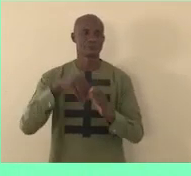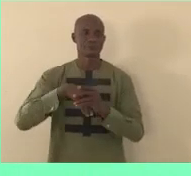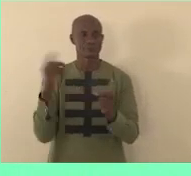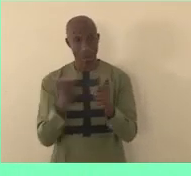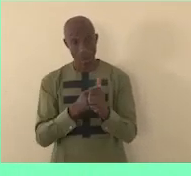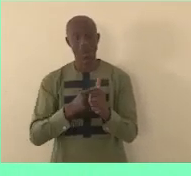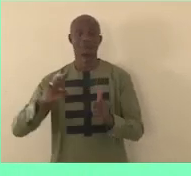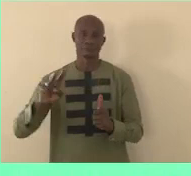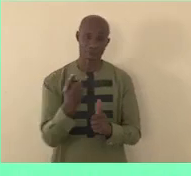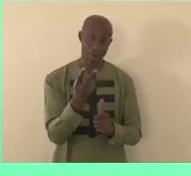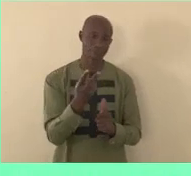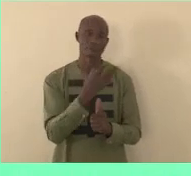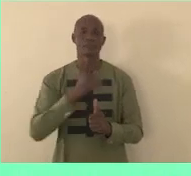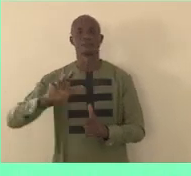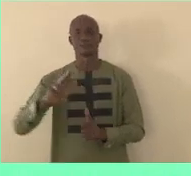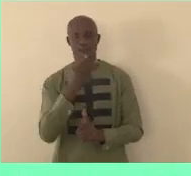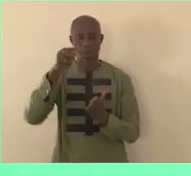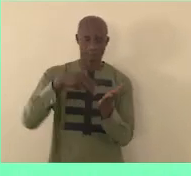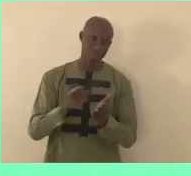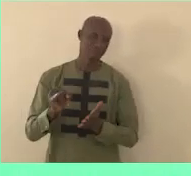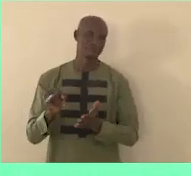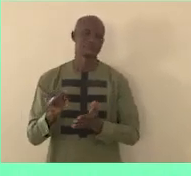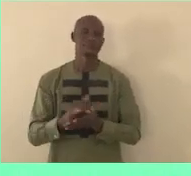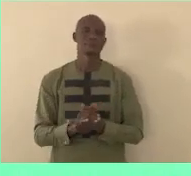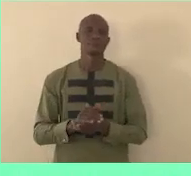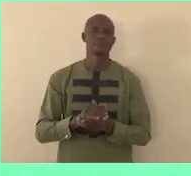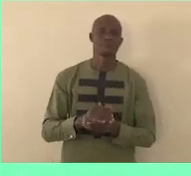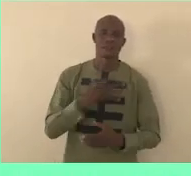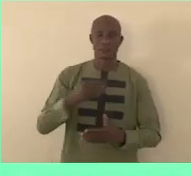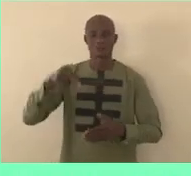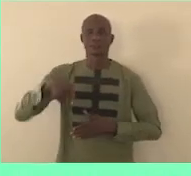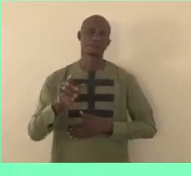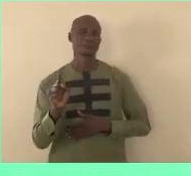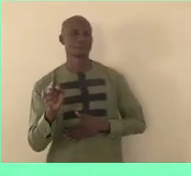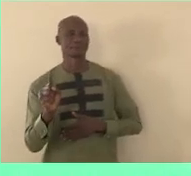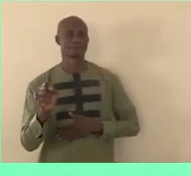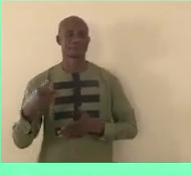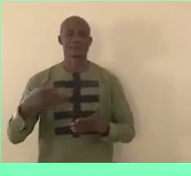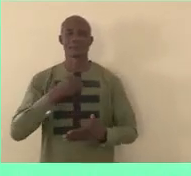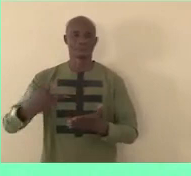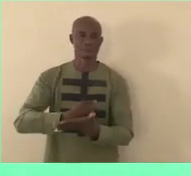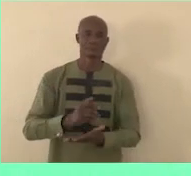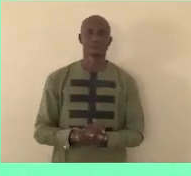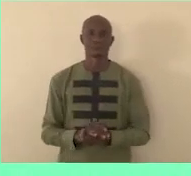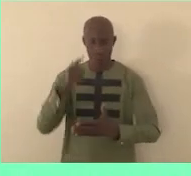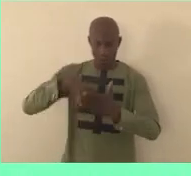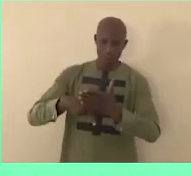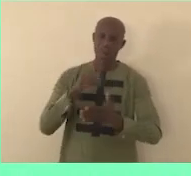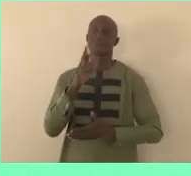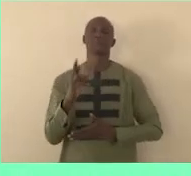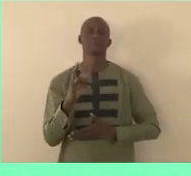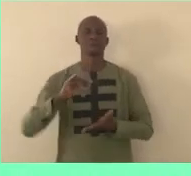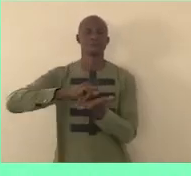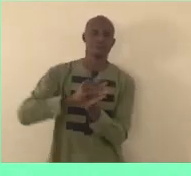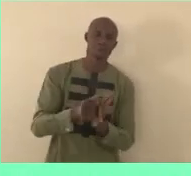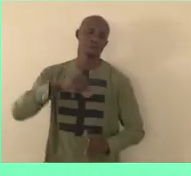first reading, in the second reading, in the third reading, in the responsorial psalm, and in the gospel. What